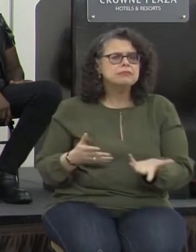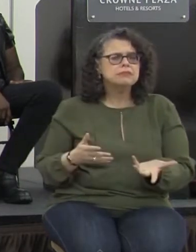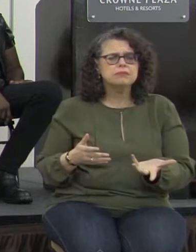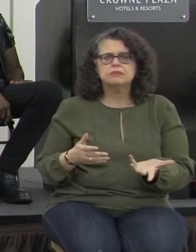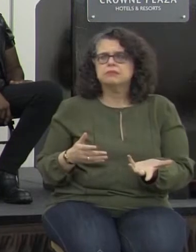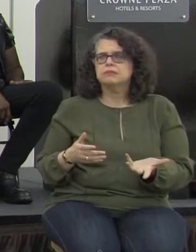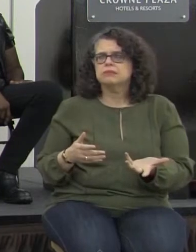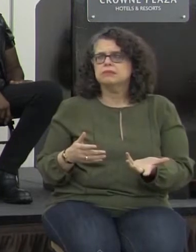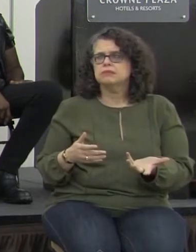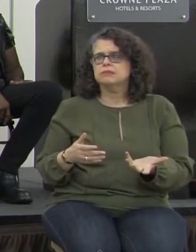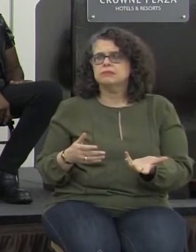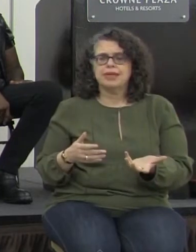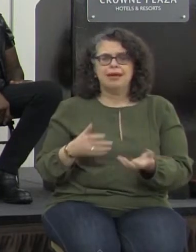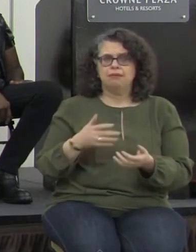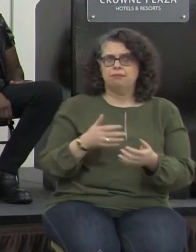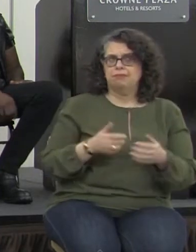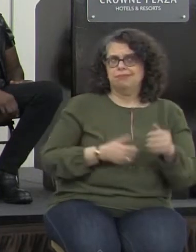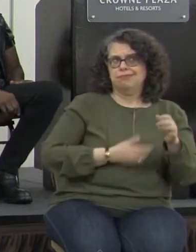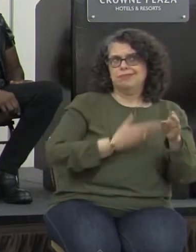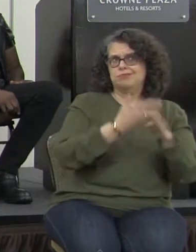and we're most likely outvoted